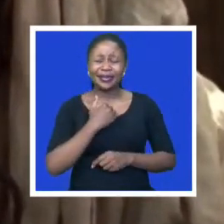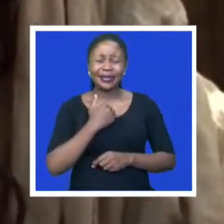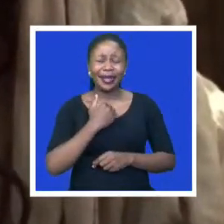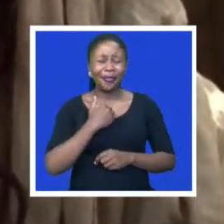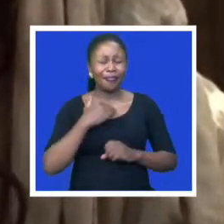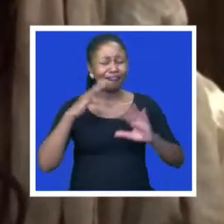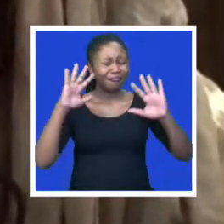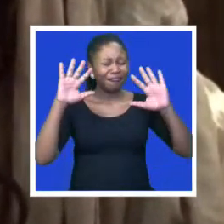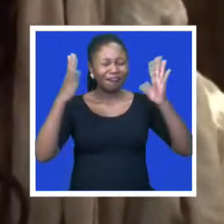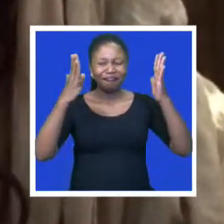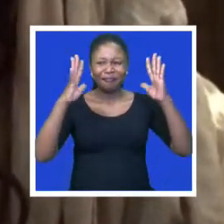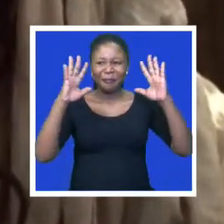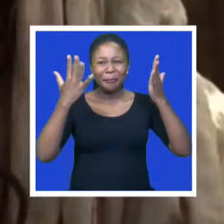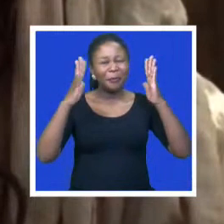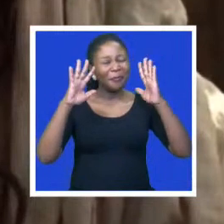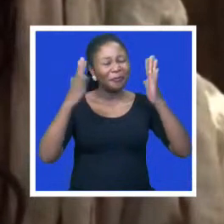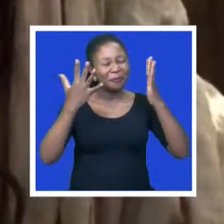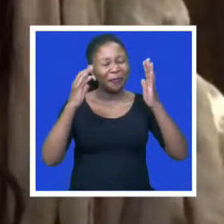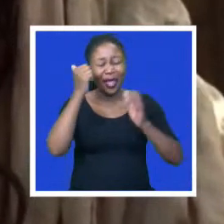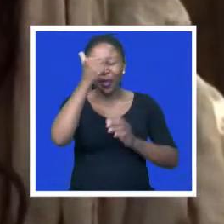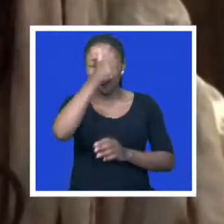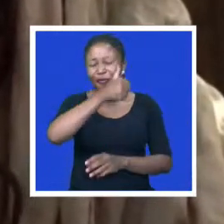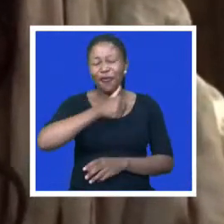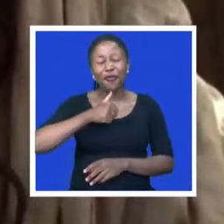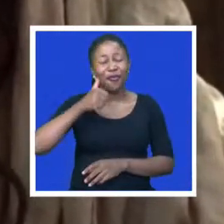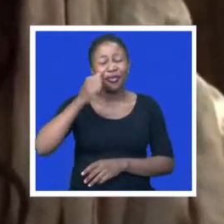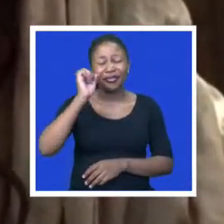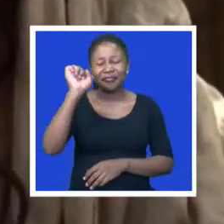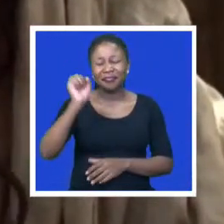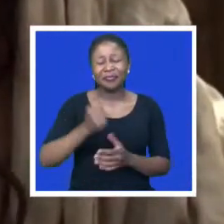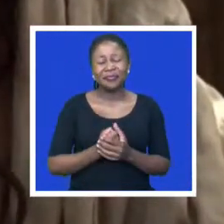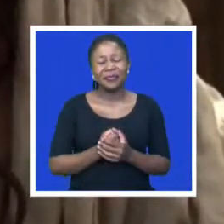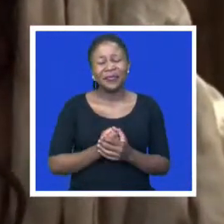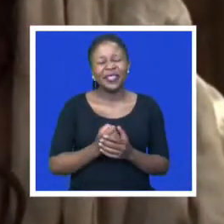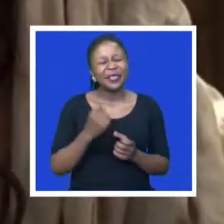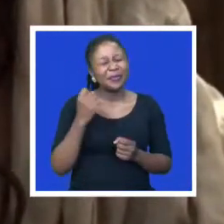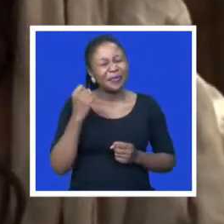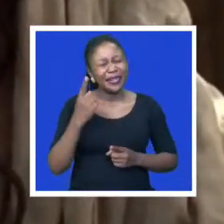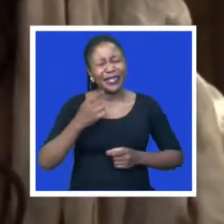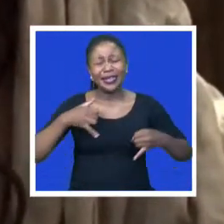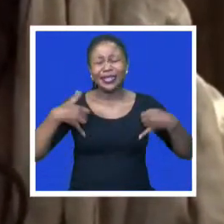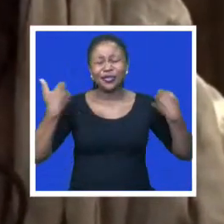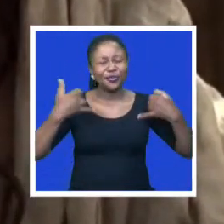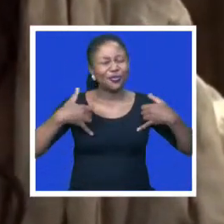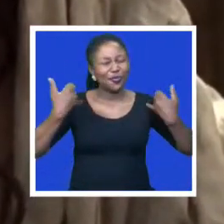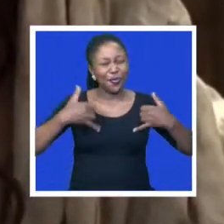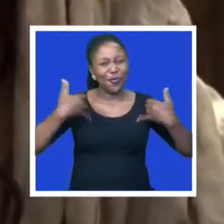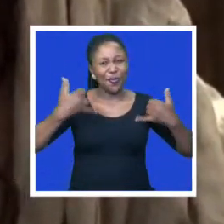and my spirit hath rejoiced in God my Saviour.